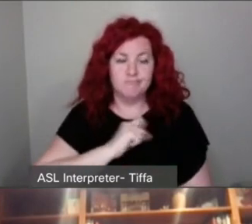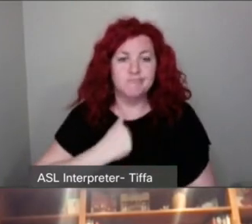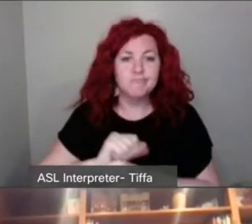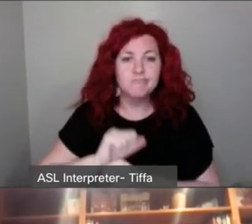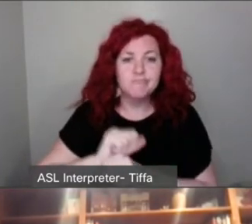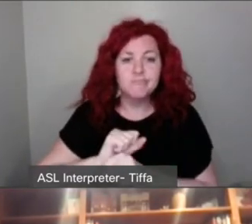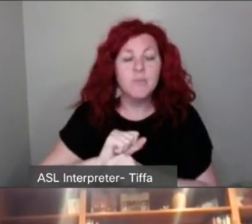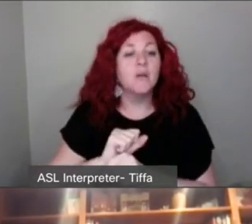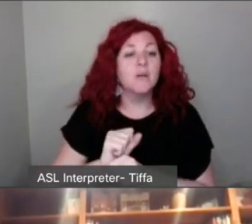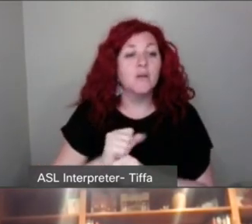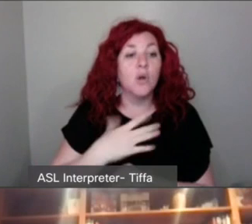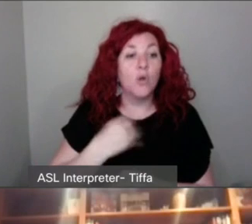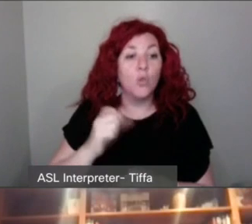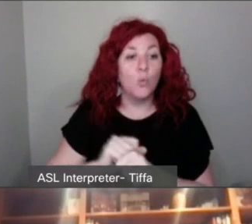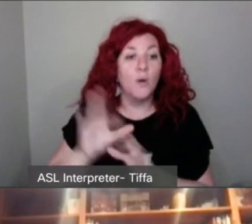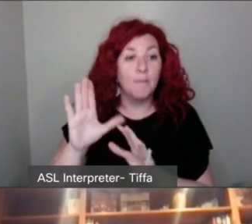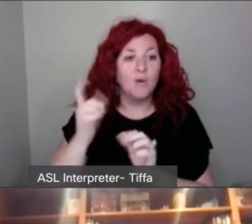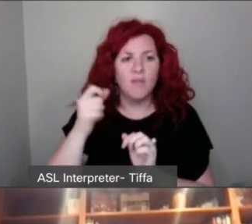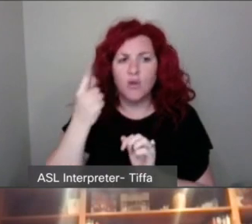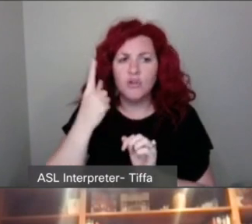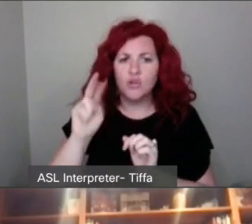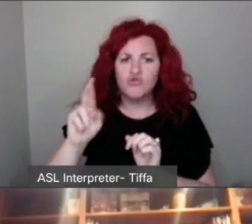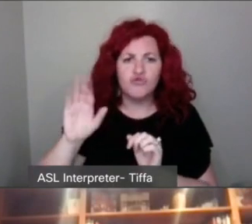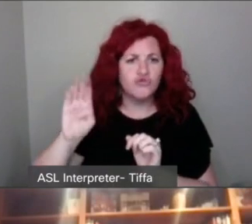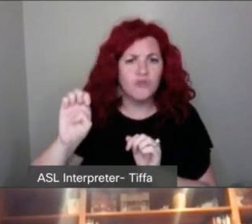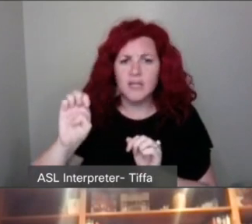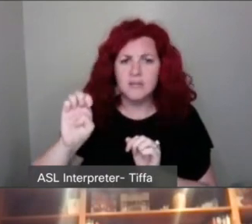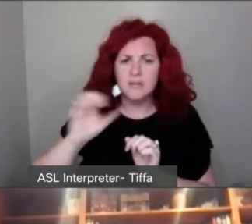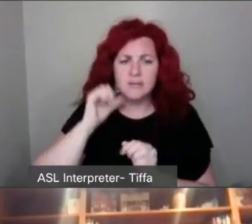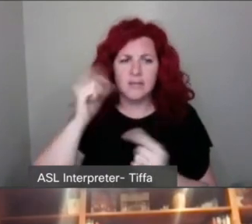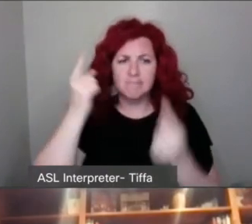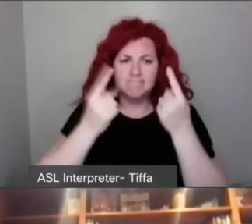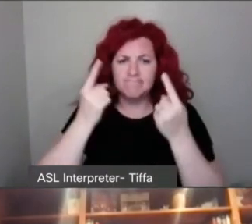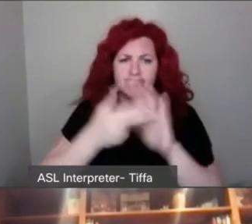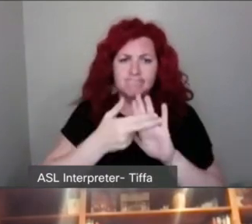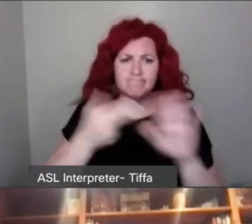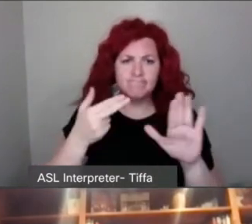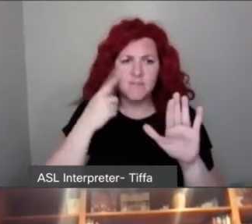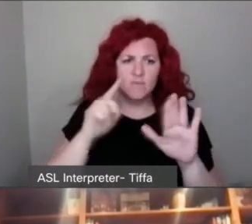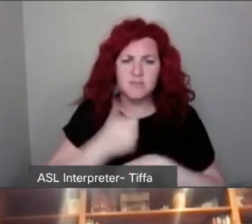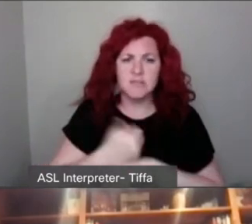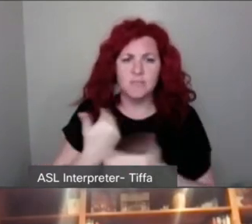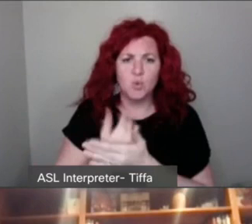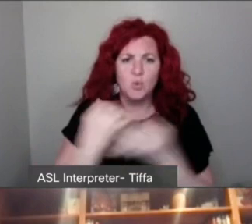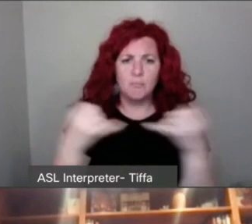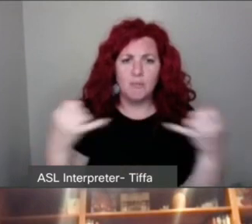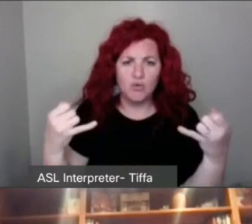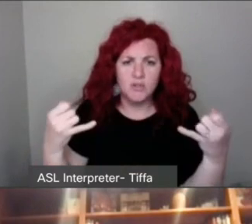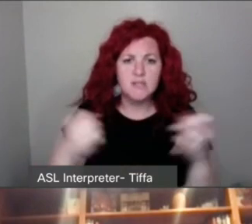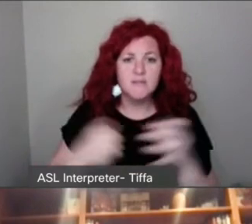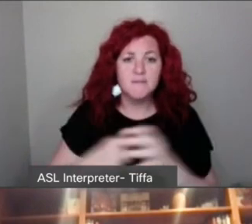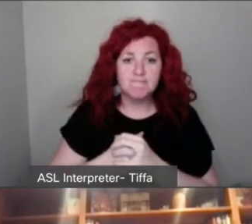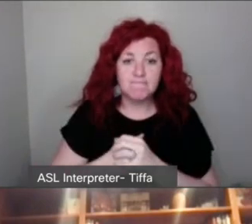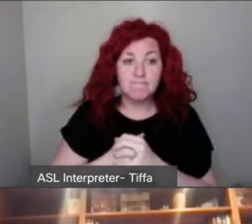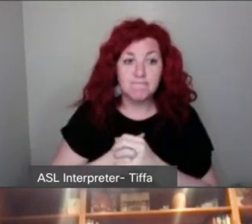The White Mountain Apache Tribe understands that race cannot be considered a factor in redistricting. It is important to